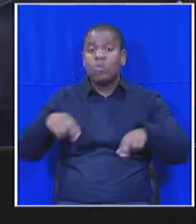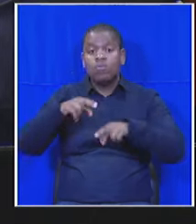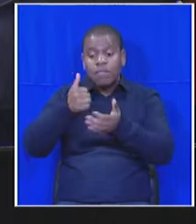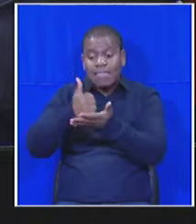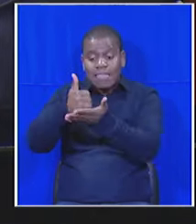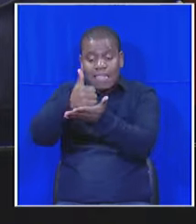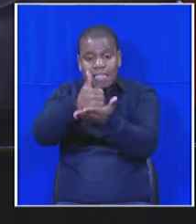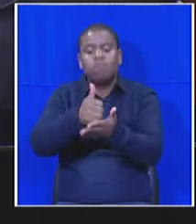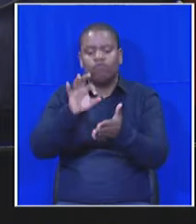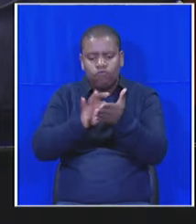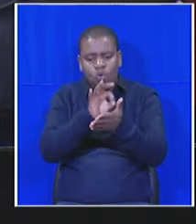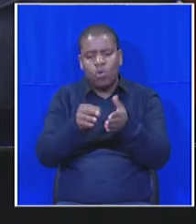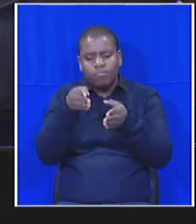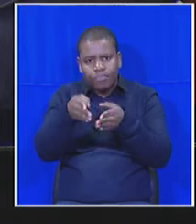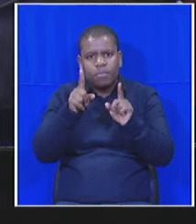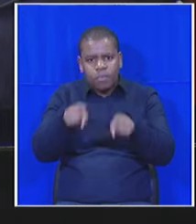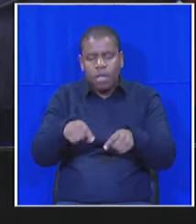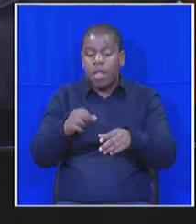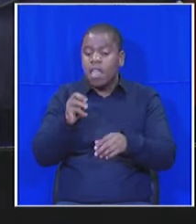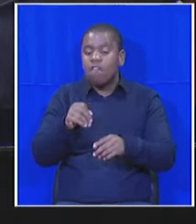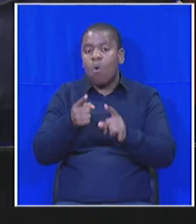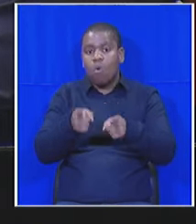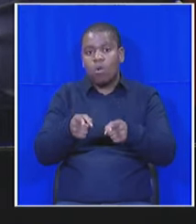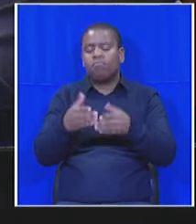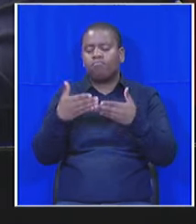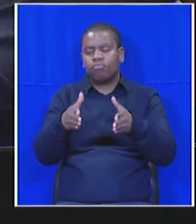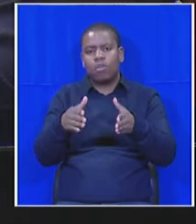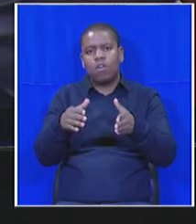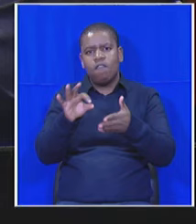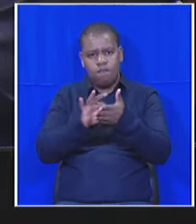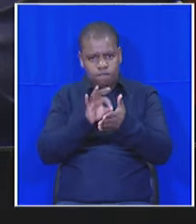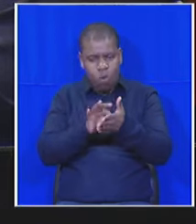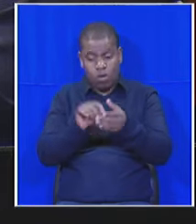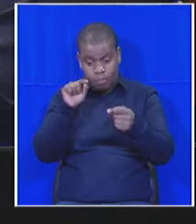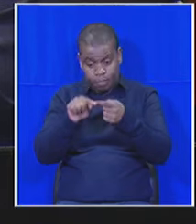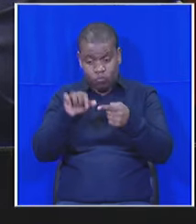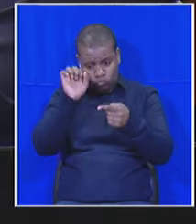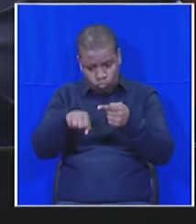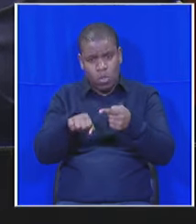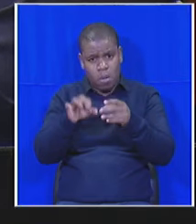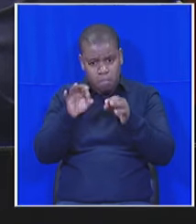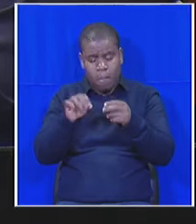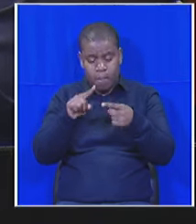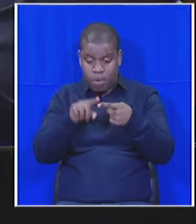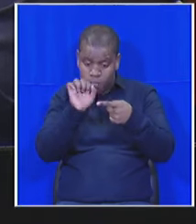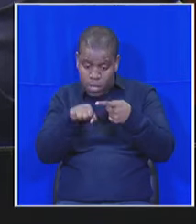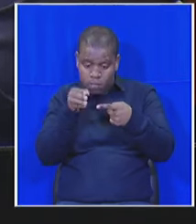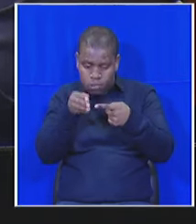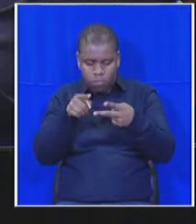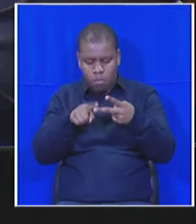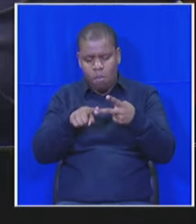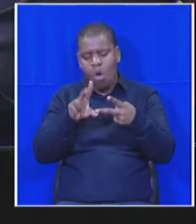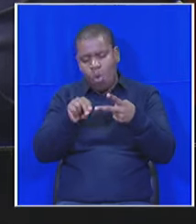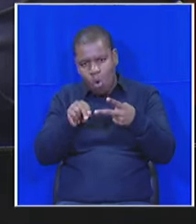requested to do so, members must simply indicate that their vote by pressing the appropriate button below the yes, no,